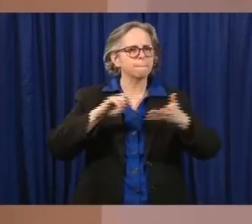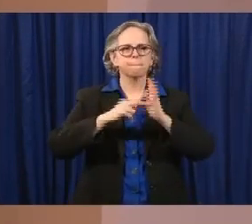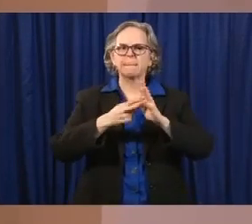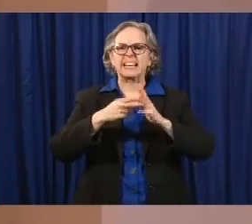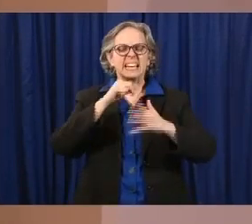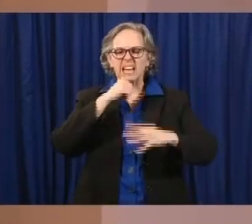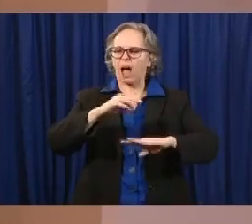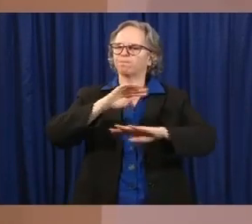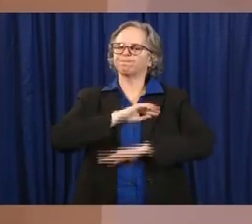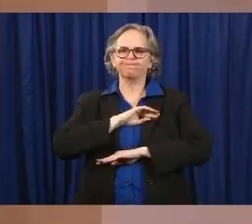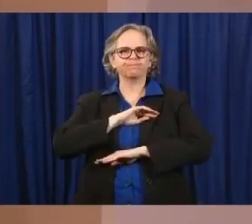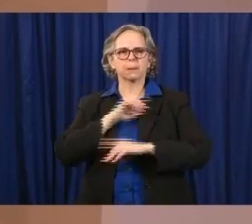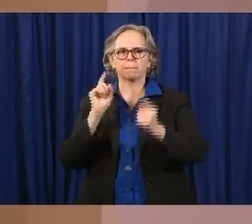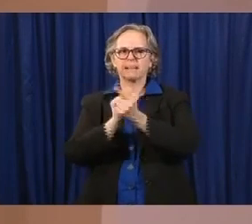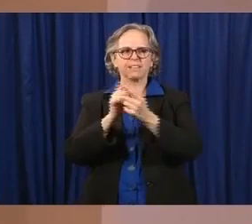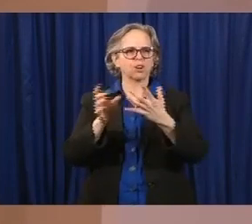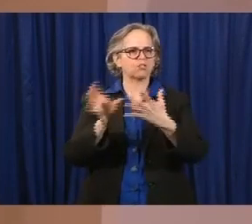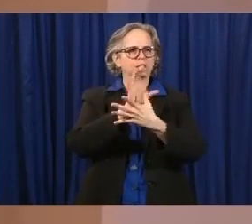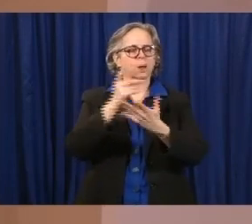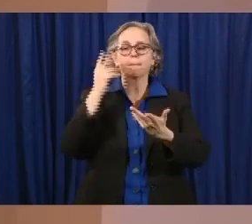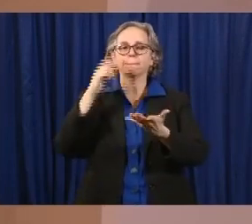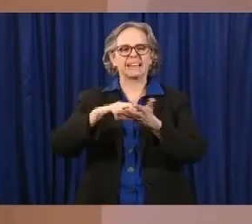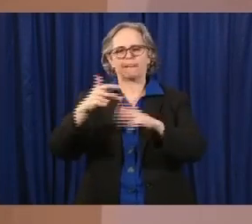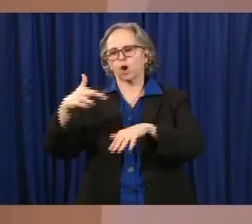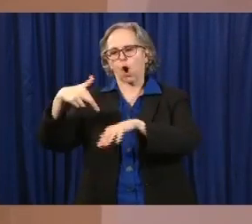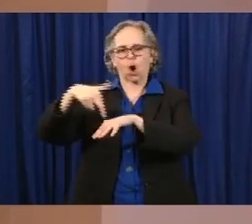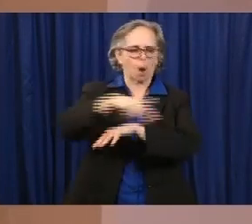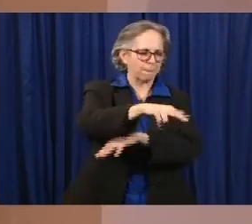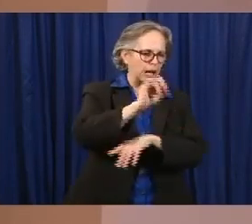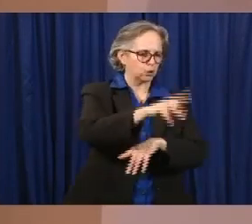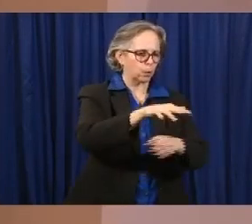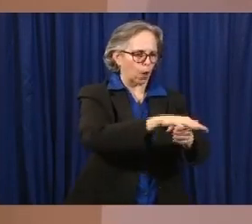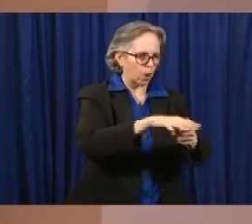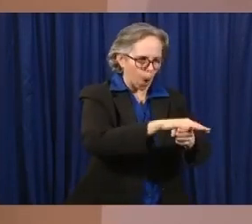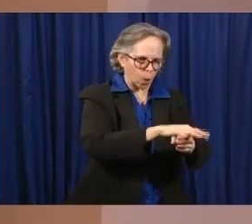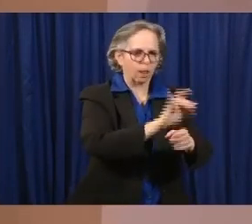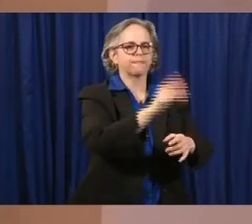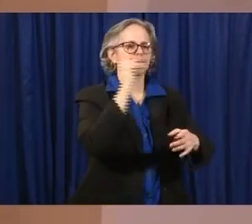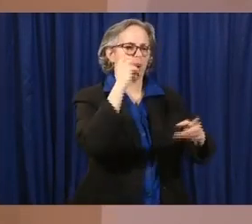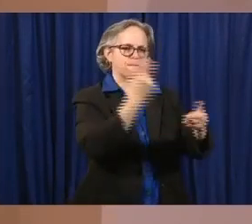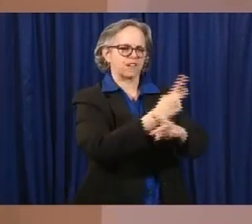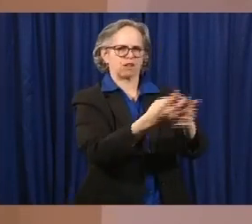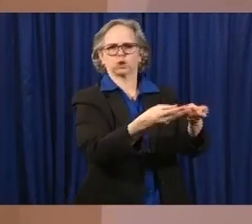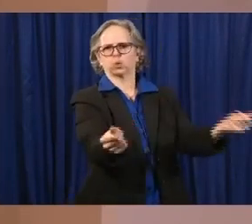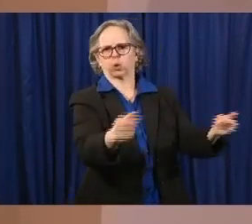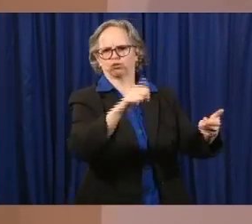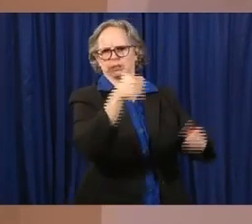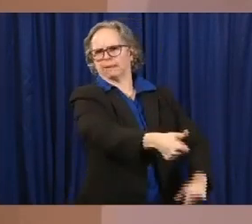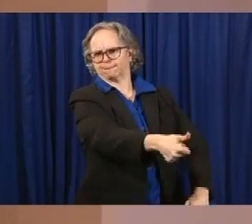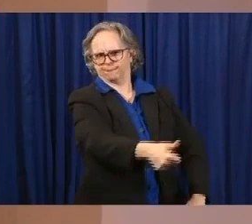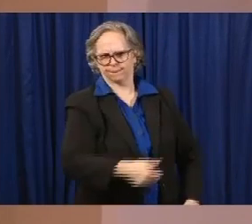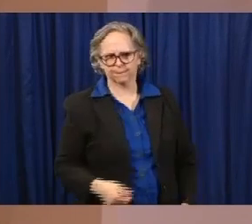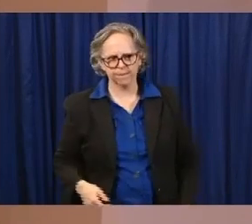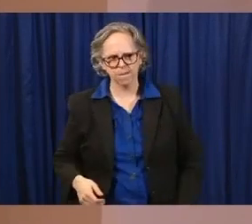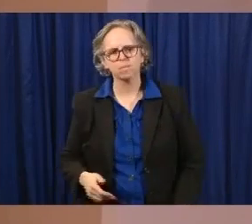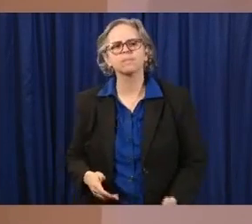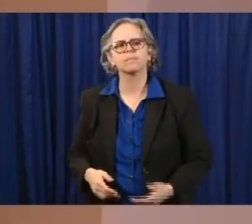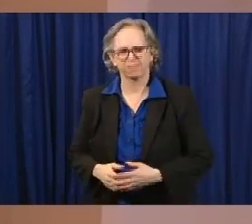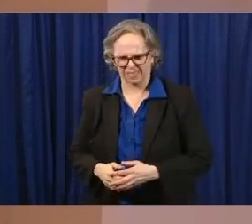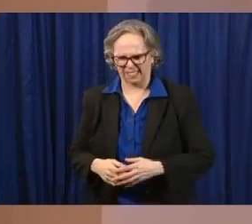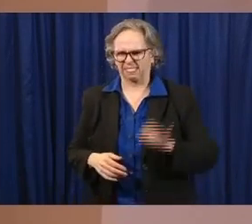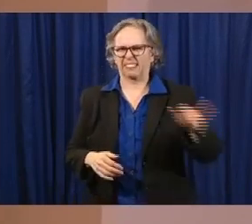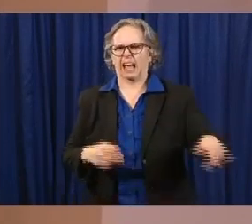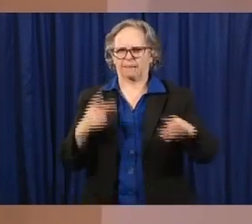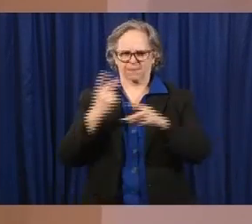at the local level. The commission allowed those the local rulings to stand uninterrupted. There are